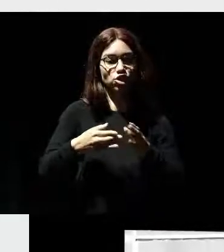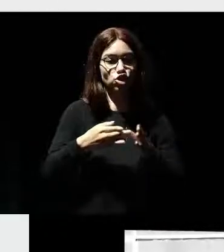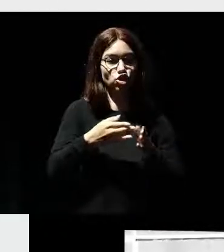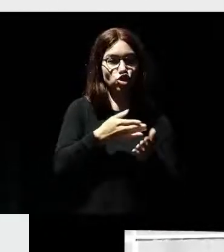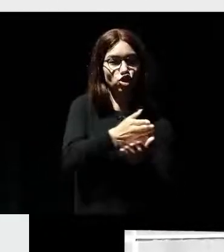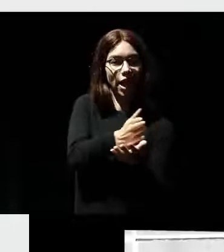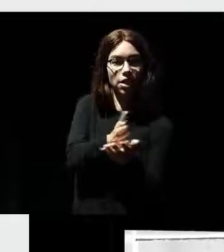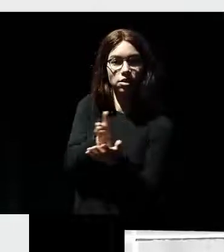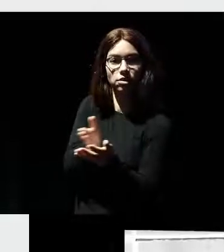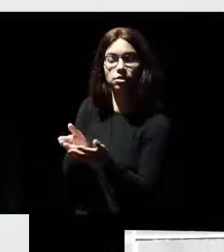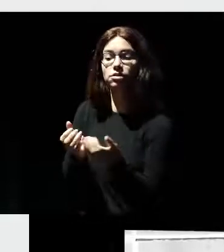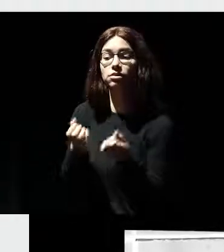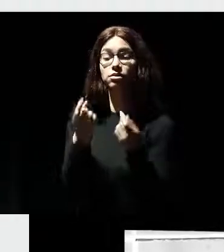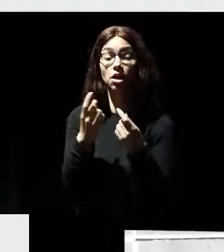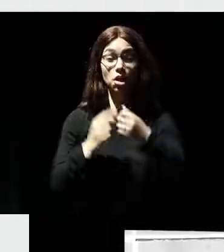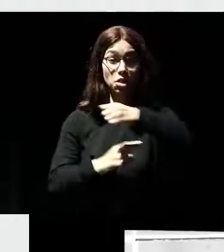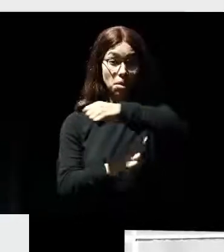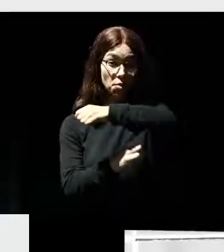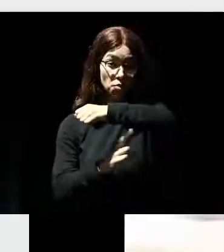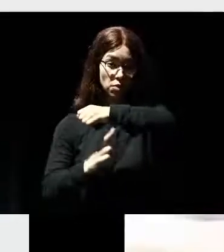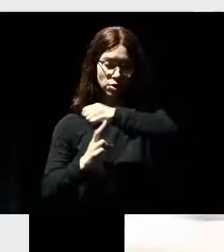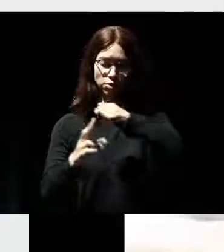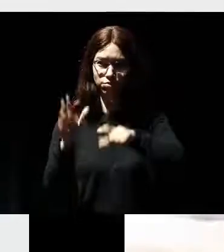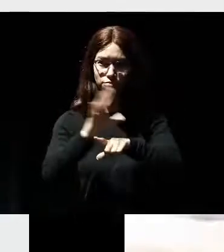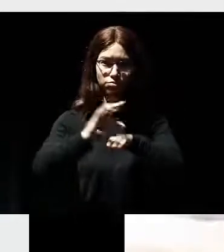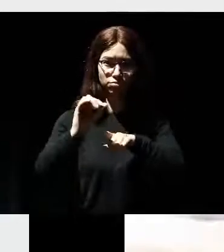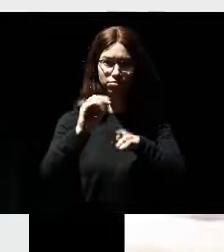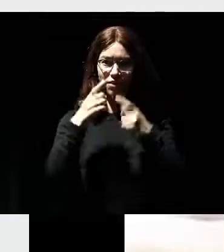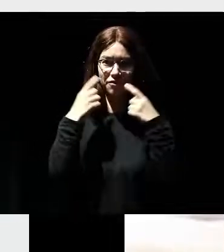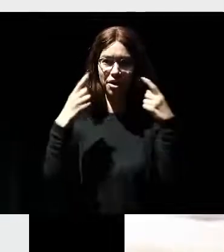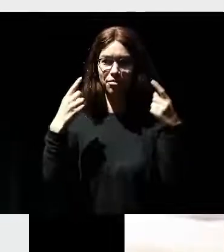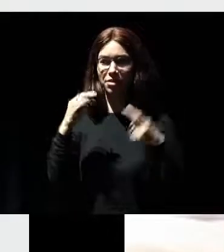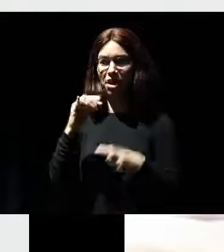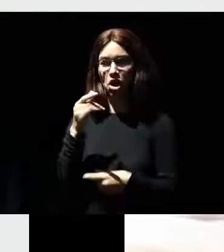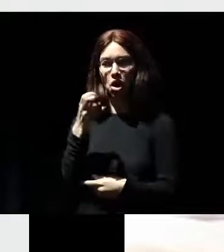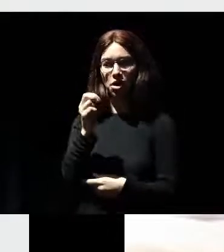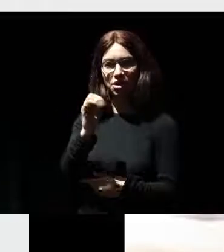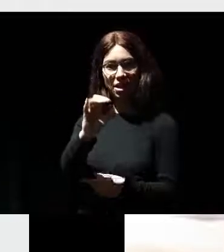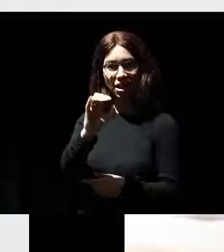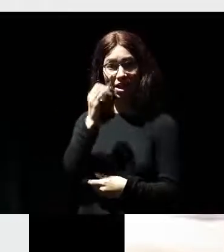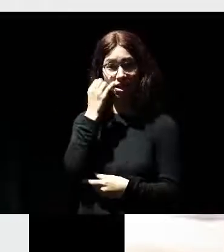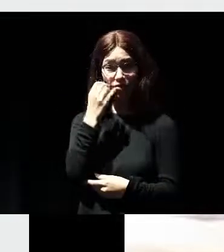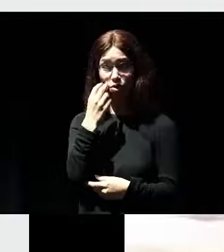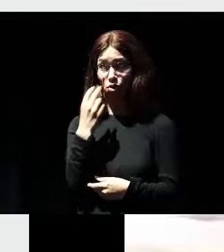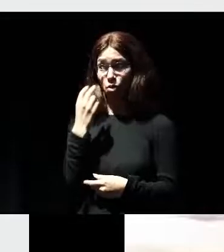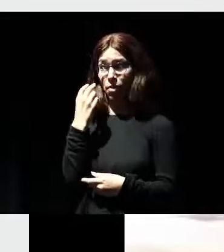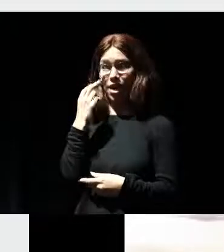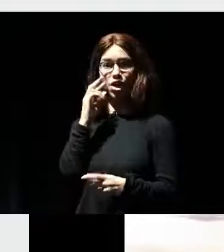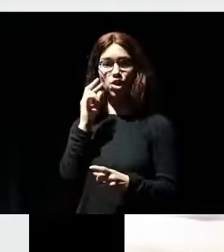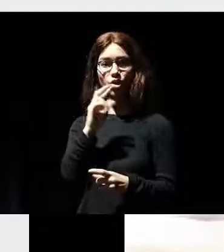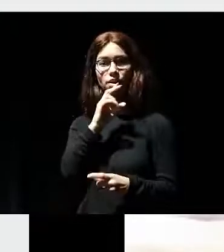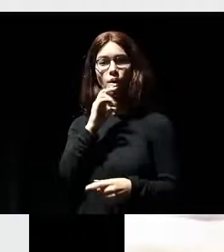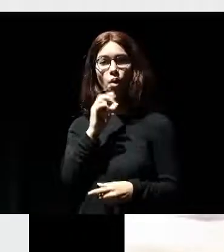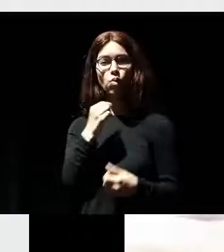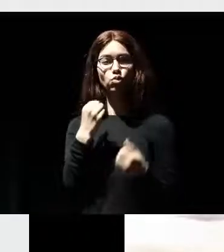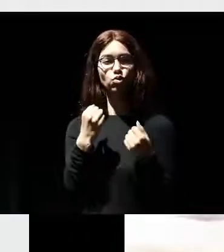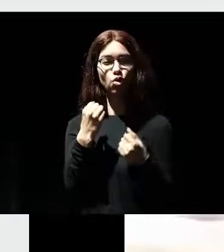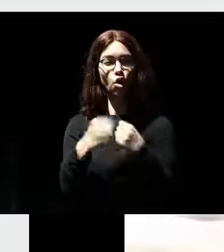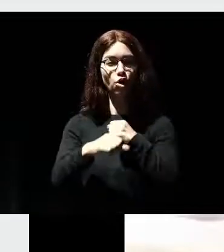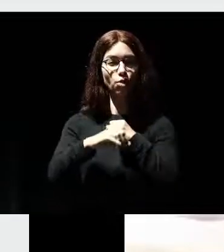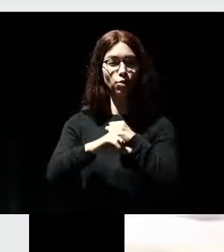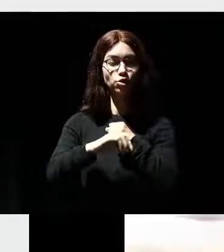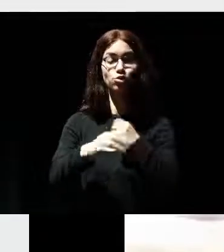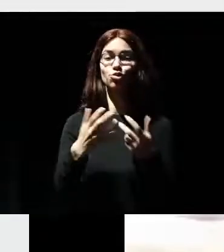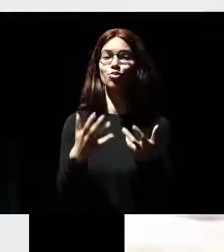The bridge, it was incredibly iconic. In fact, it was in almost every, if you go back and you look at old car commercials, you've probably seen the bridge. If